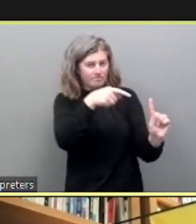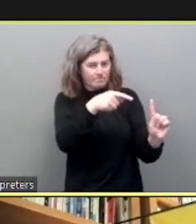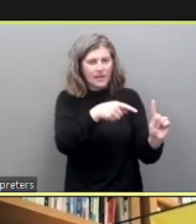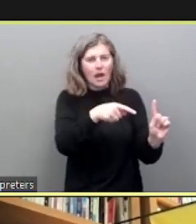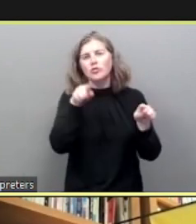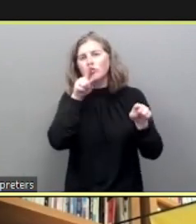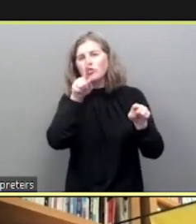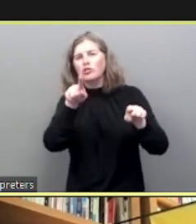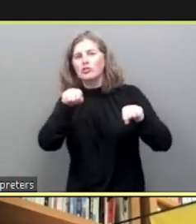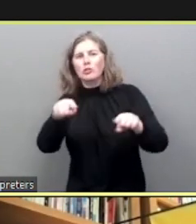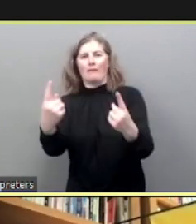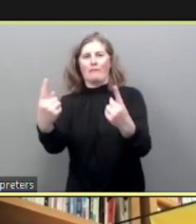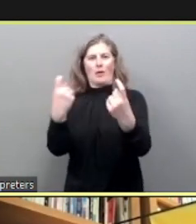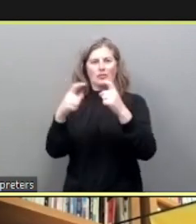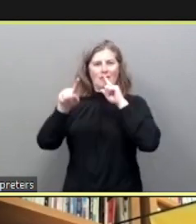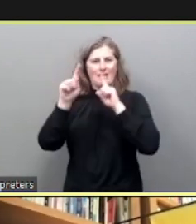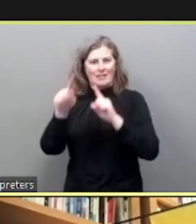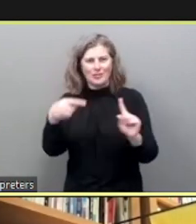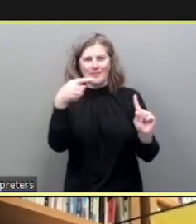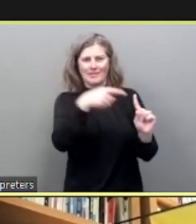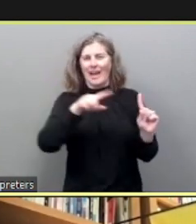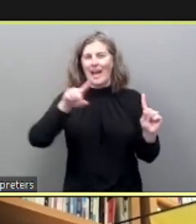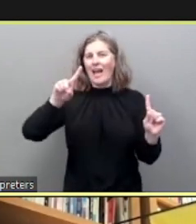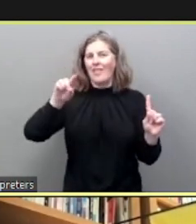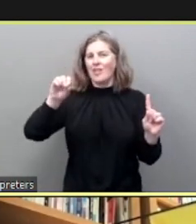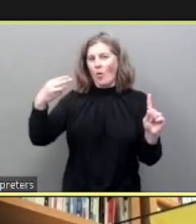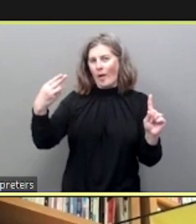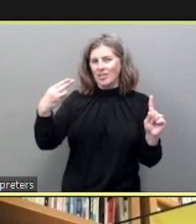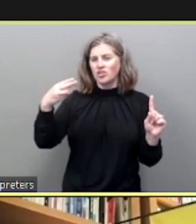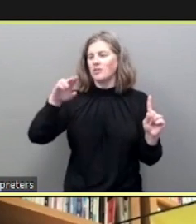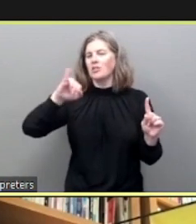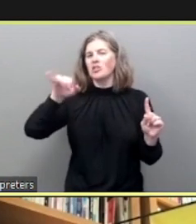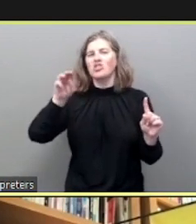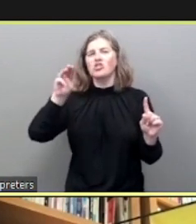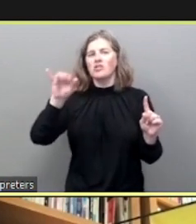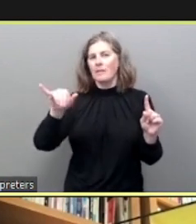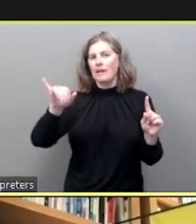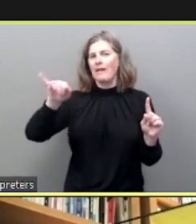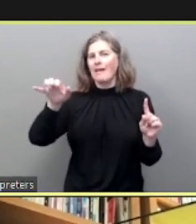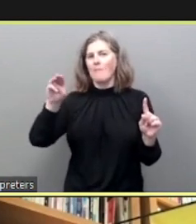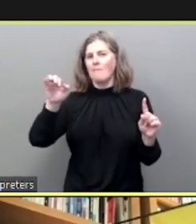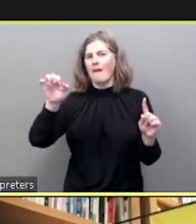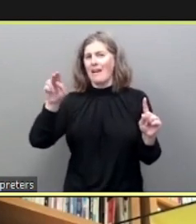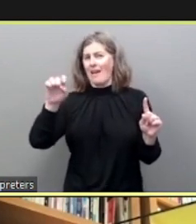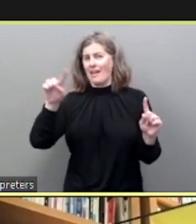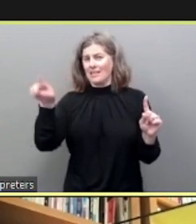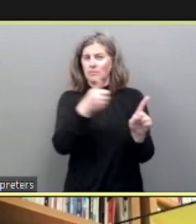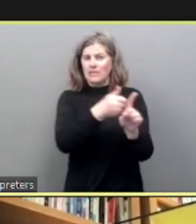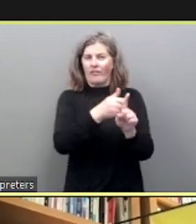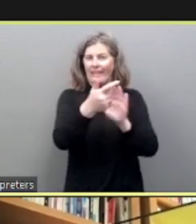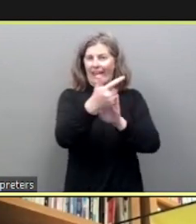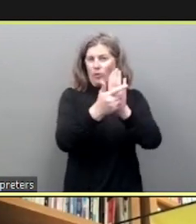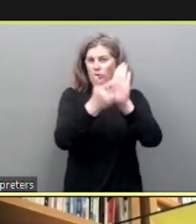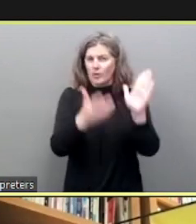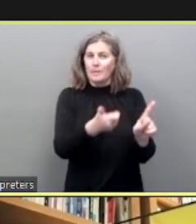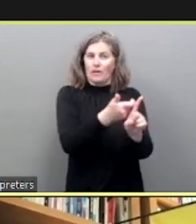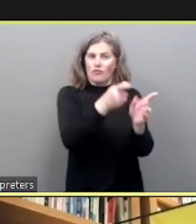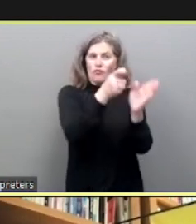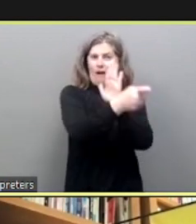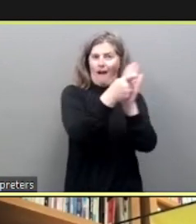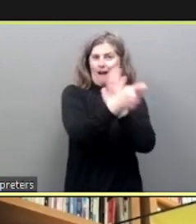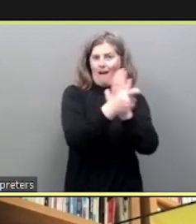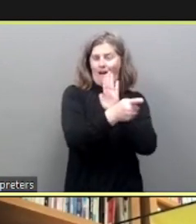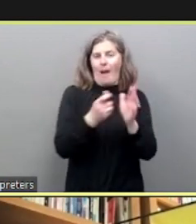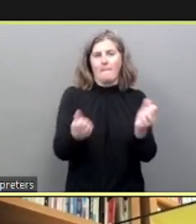answer period. He is our DOH General Counsel. He's the person who writes many